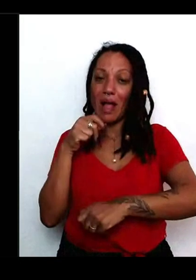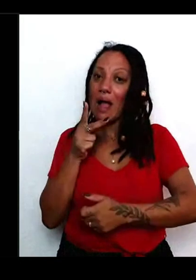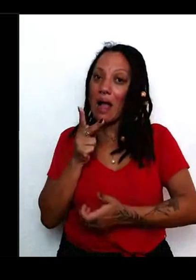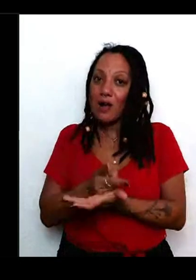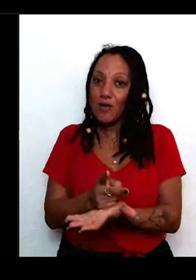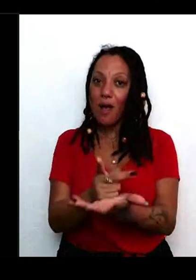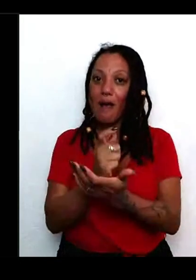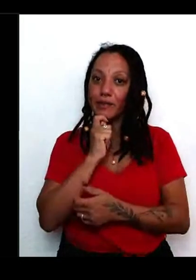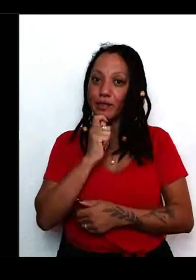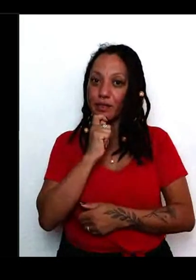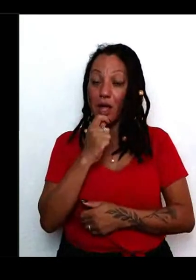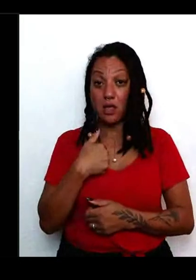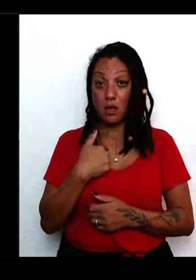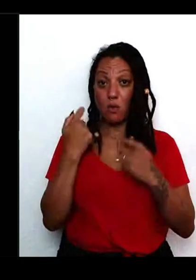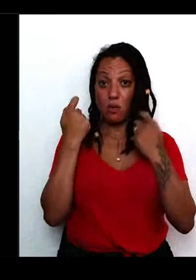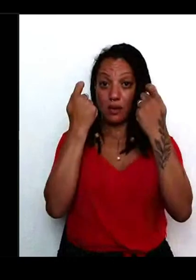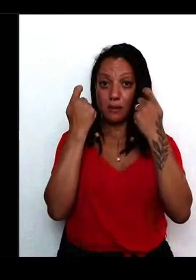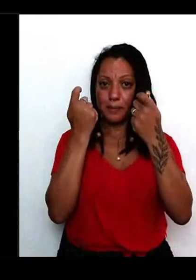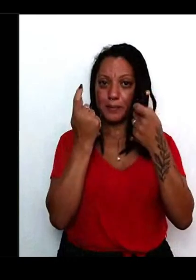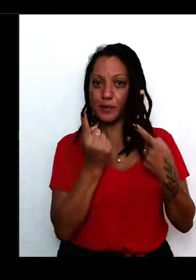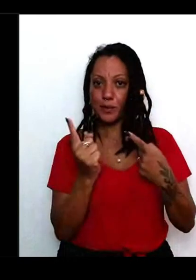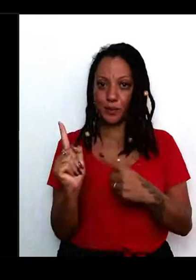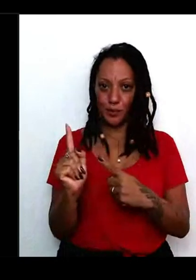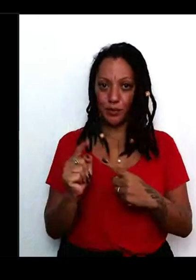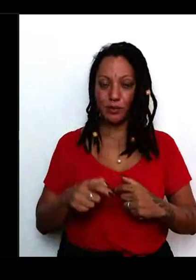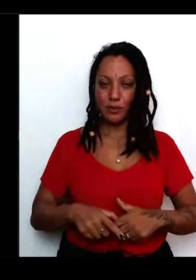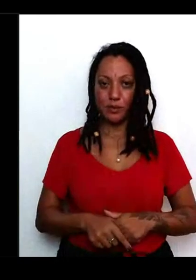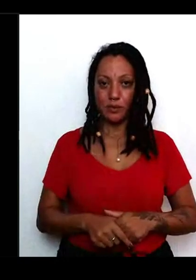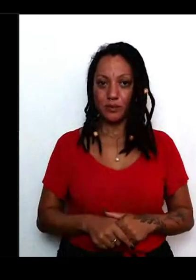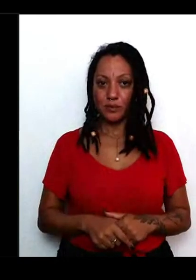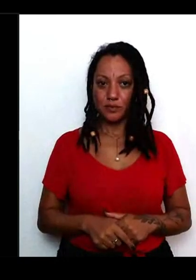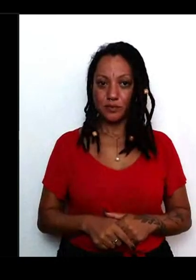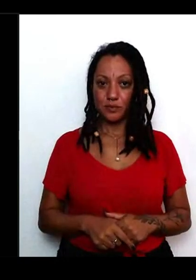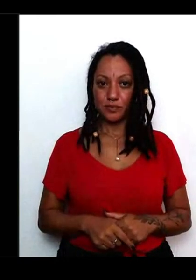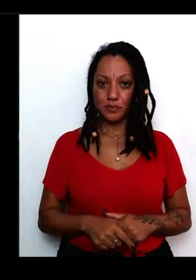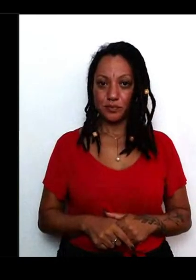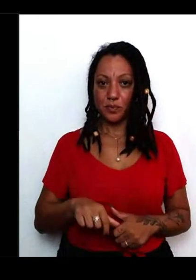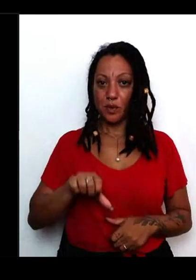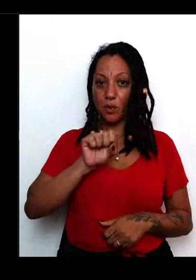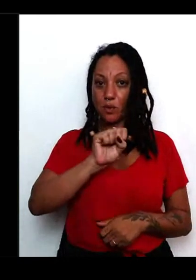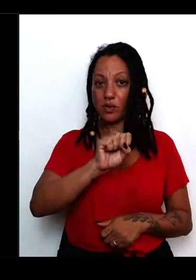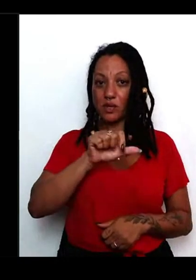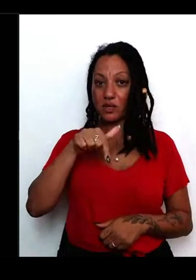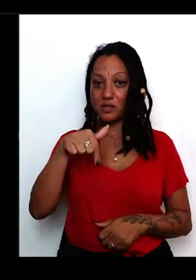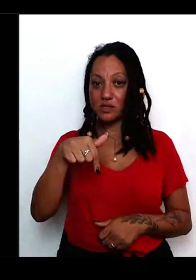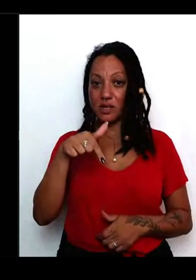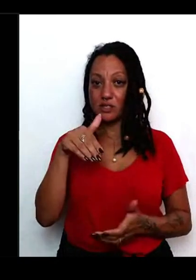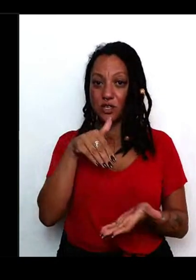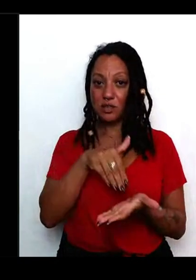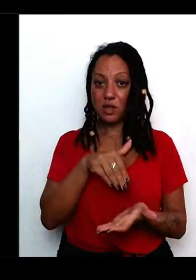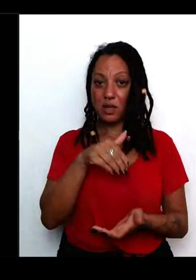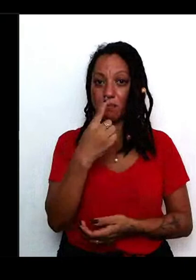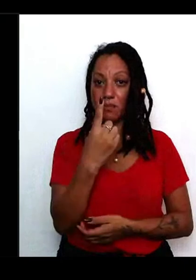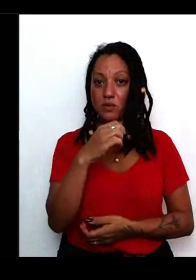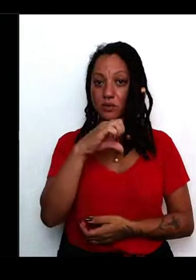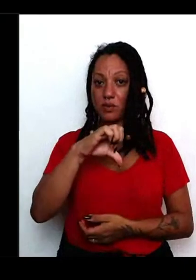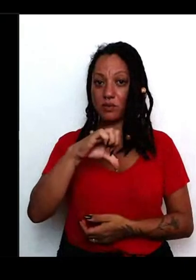from 1987 to 1993 my husband photographer Darwin